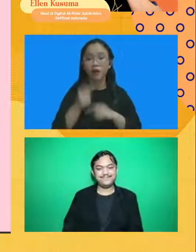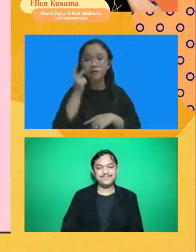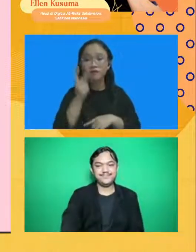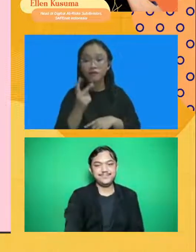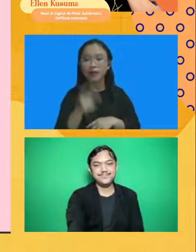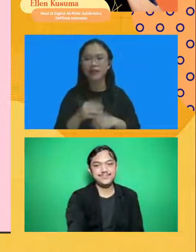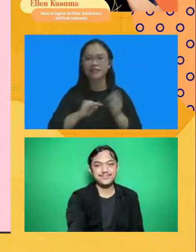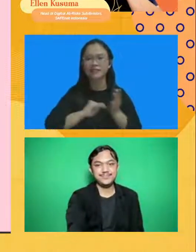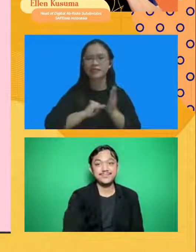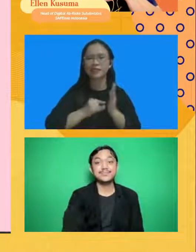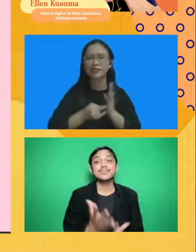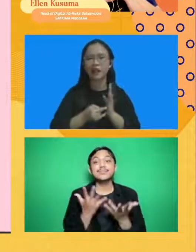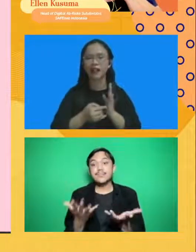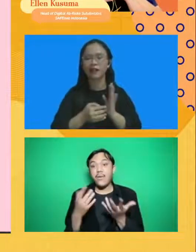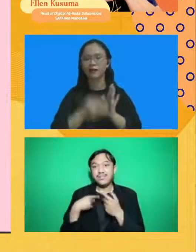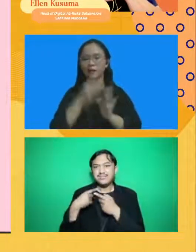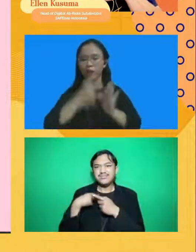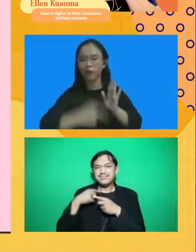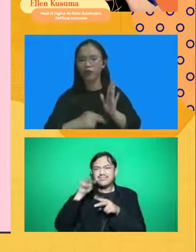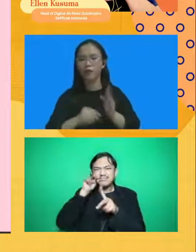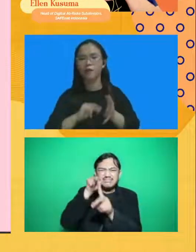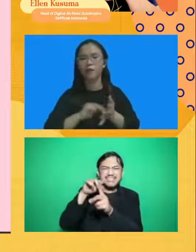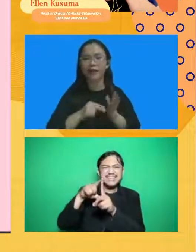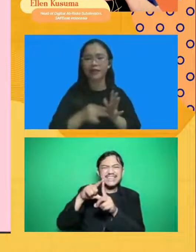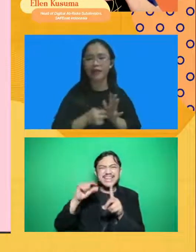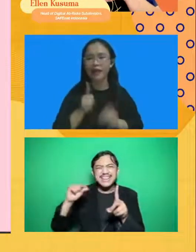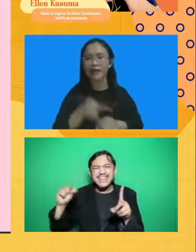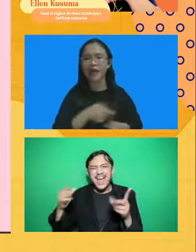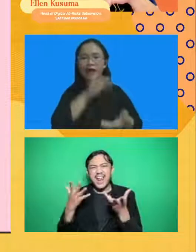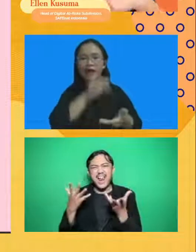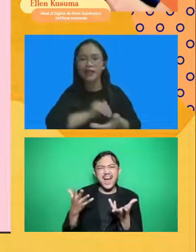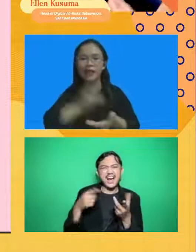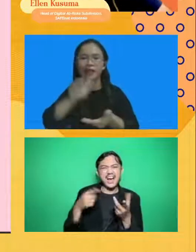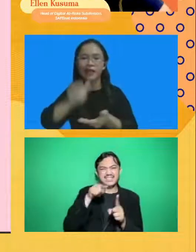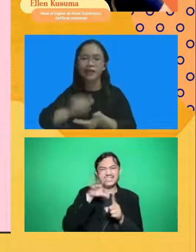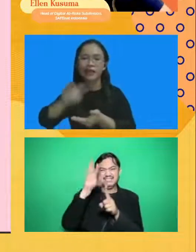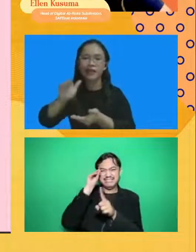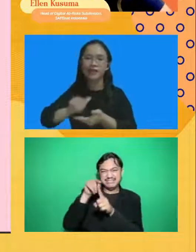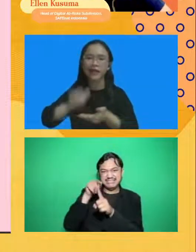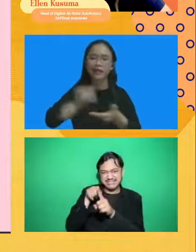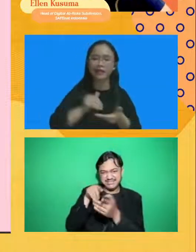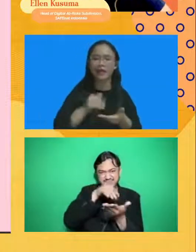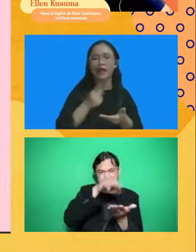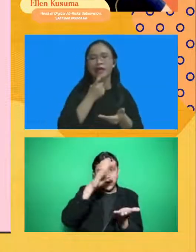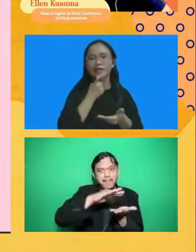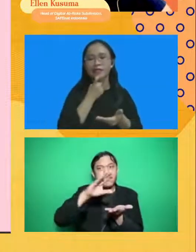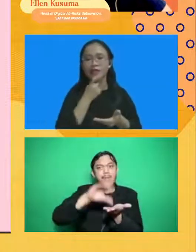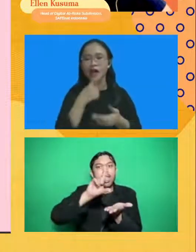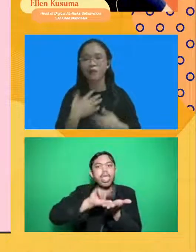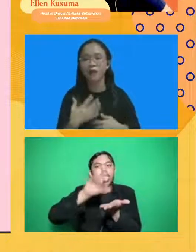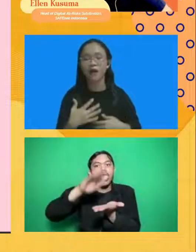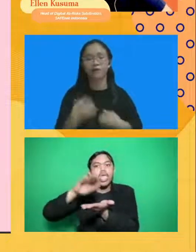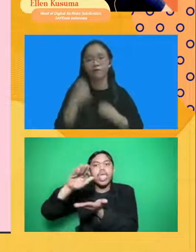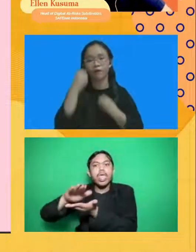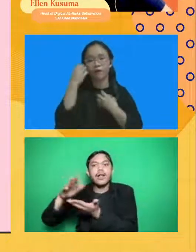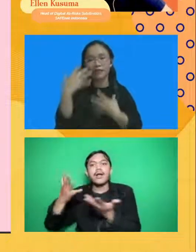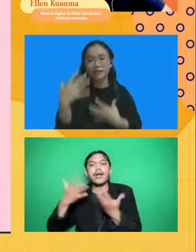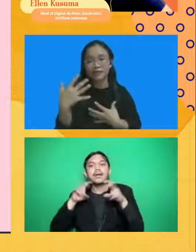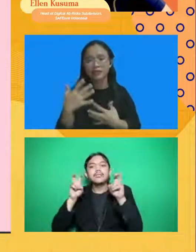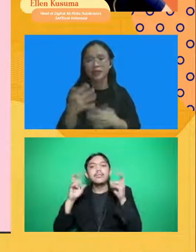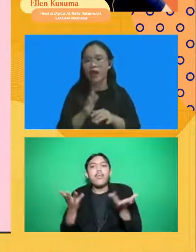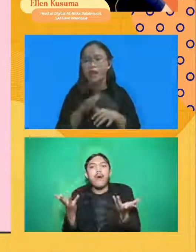data. What kind of data? Data that has our personally identifiable information, data that could